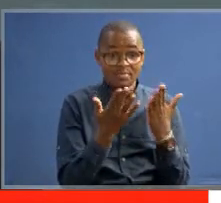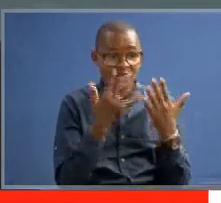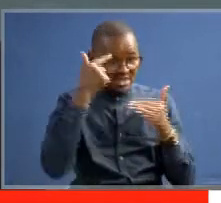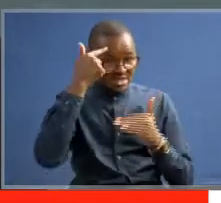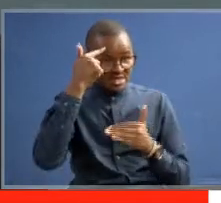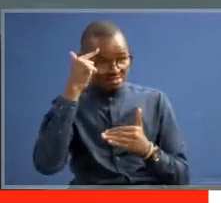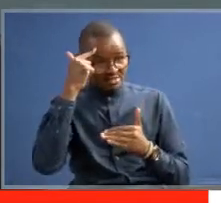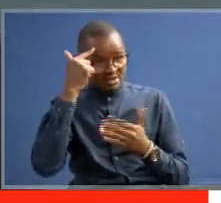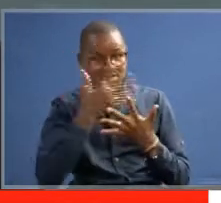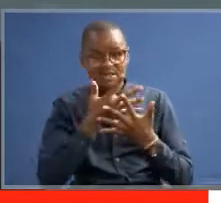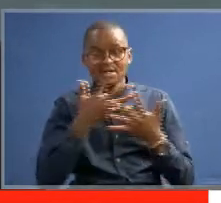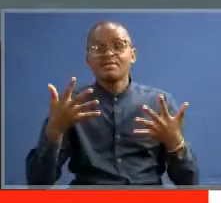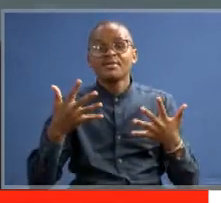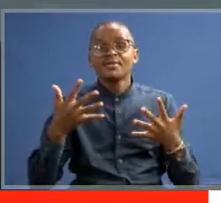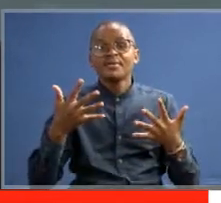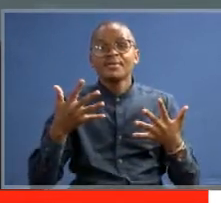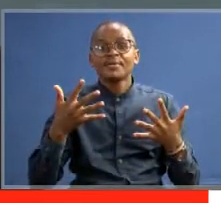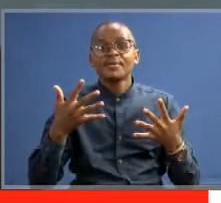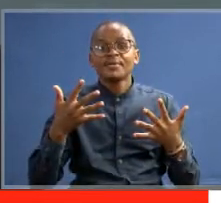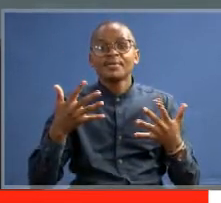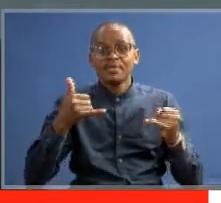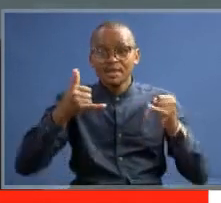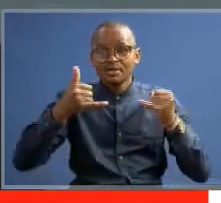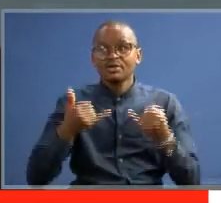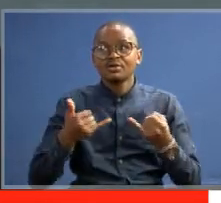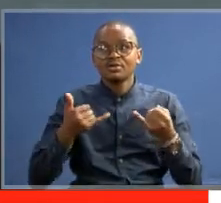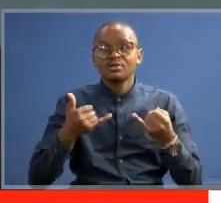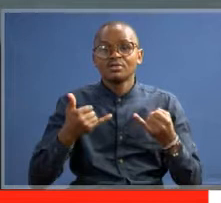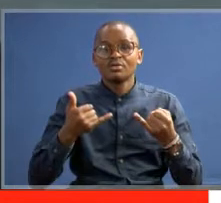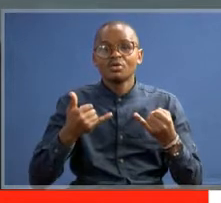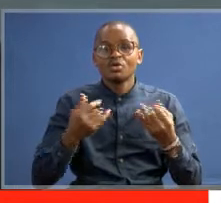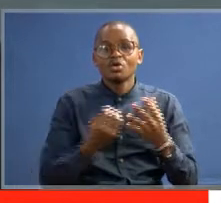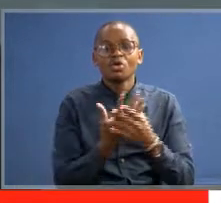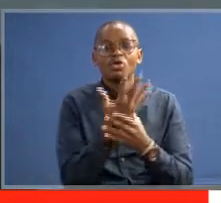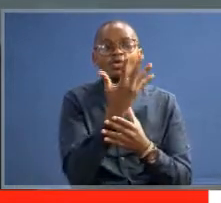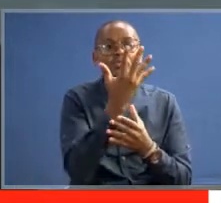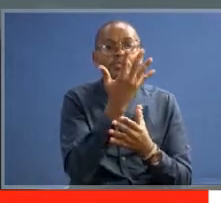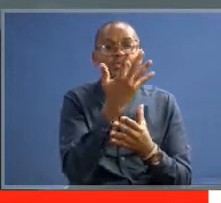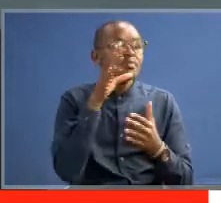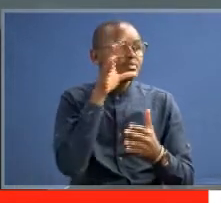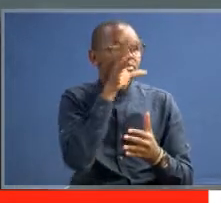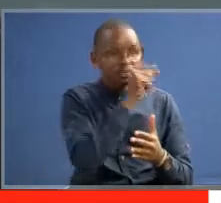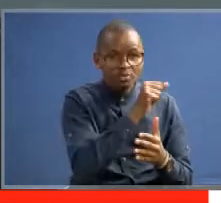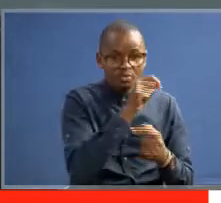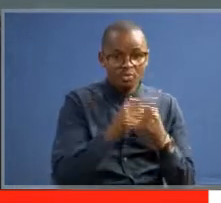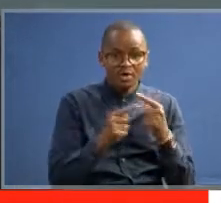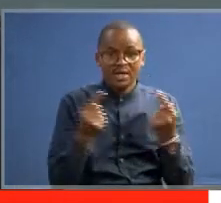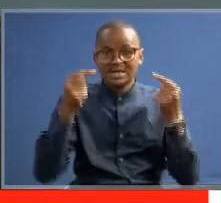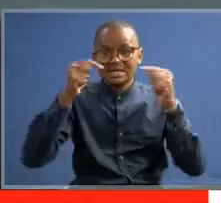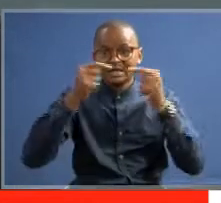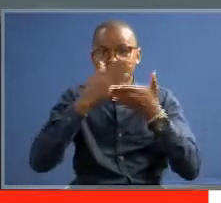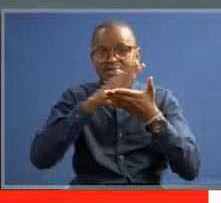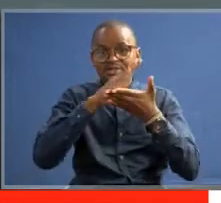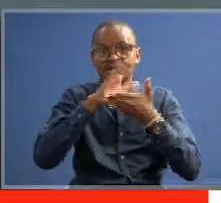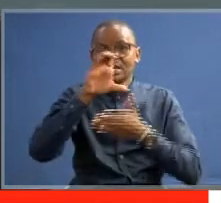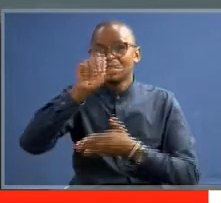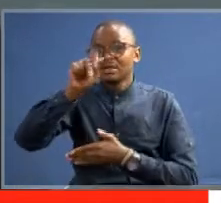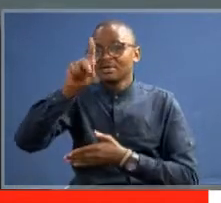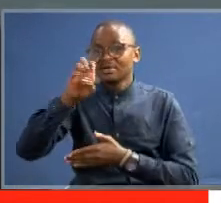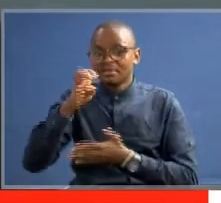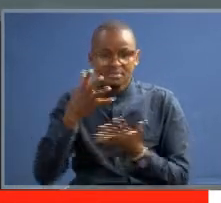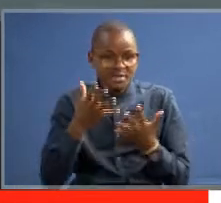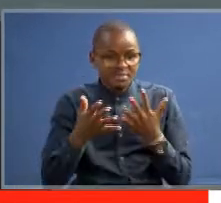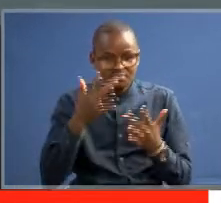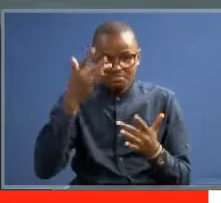thinking some of the lesser, or rather the new up and growing sports might miss out when it comes to sharing the cake. Should it be